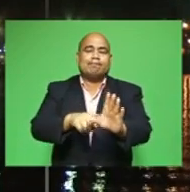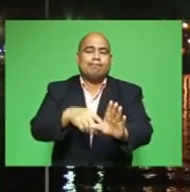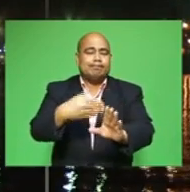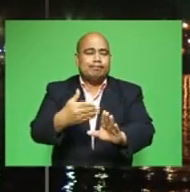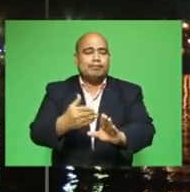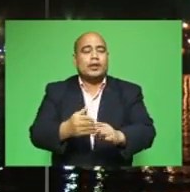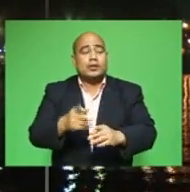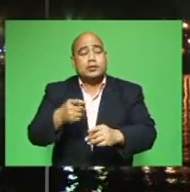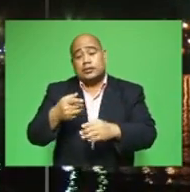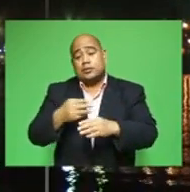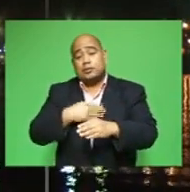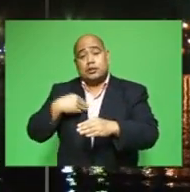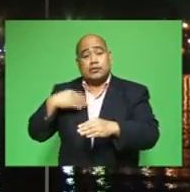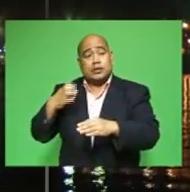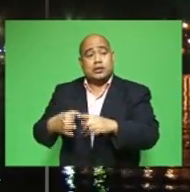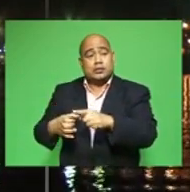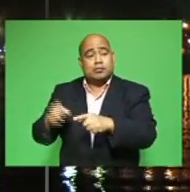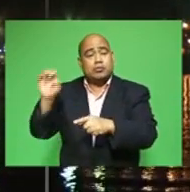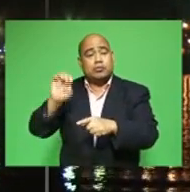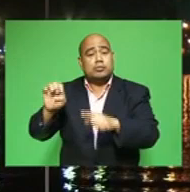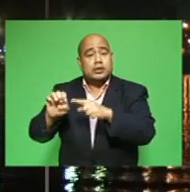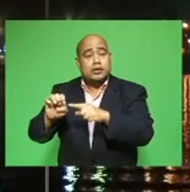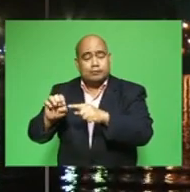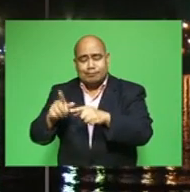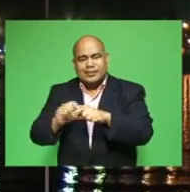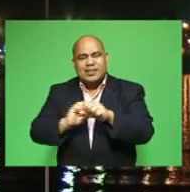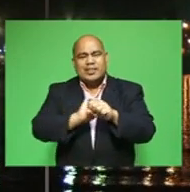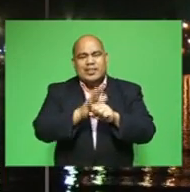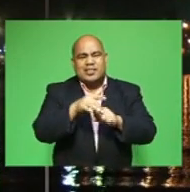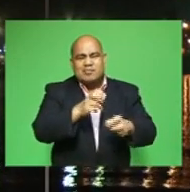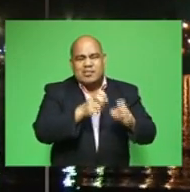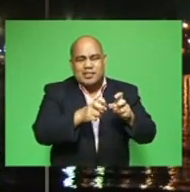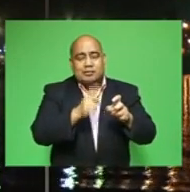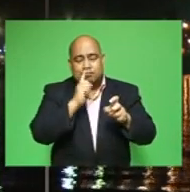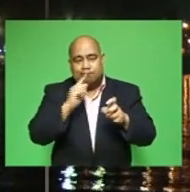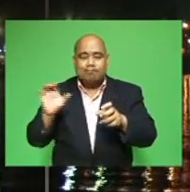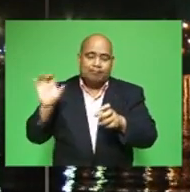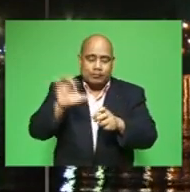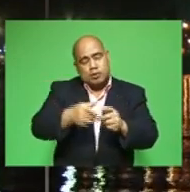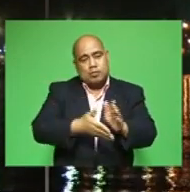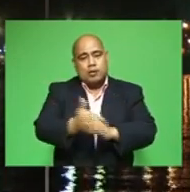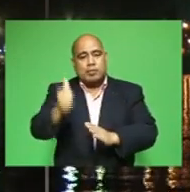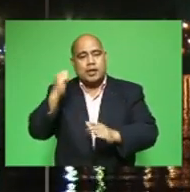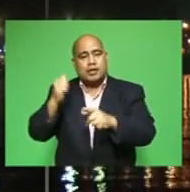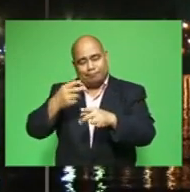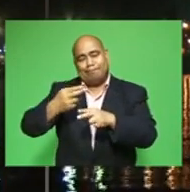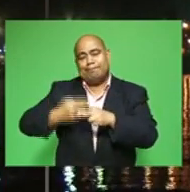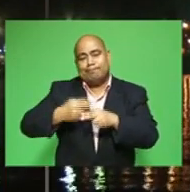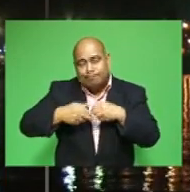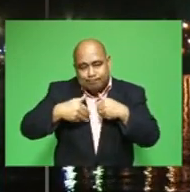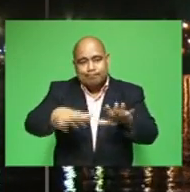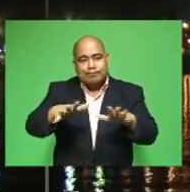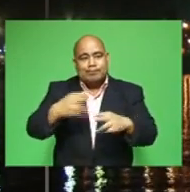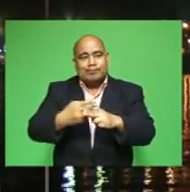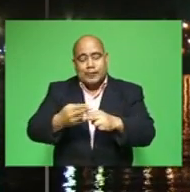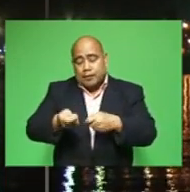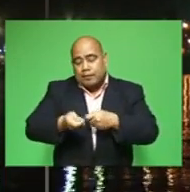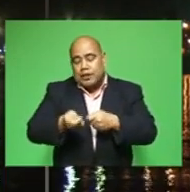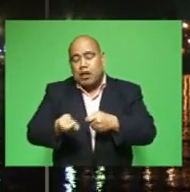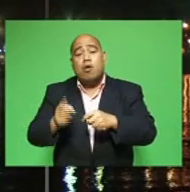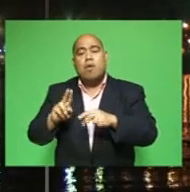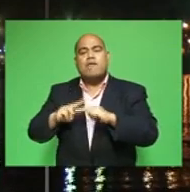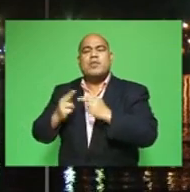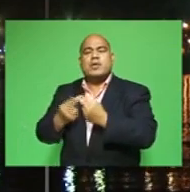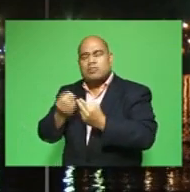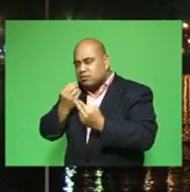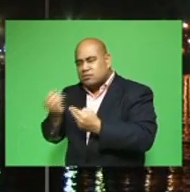COVID-19 pandemic has forced people to go back to farming, to literally put food on the table, and it is important that their budget support